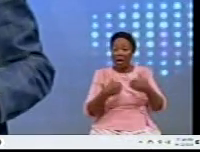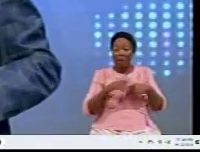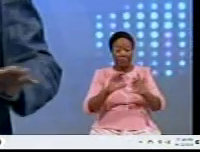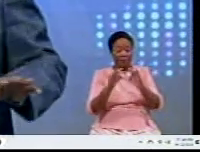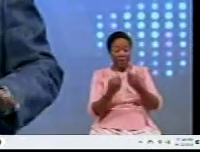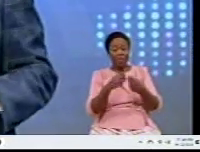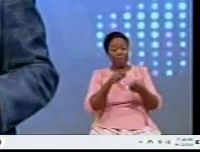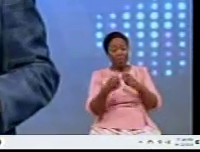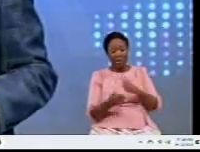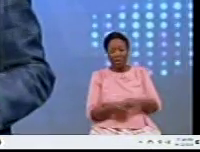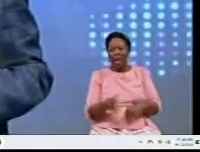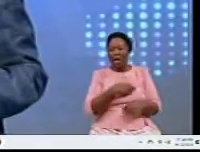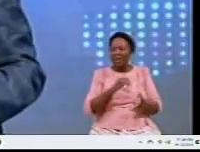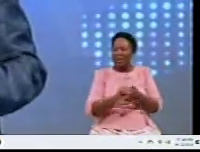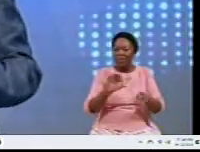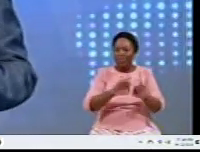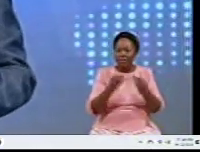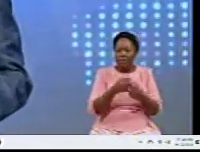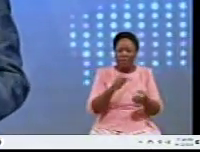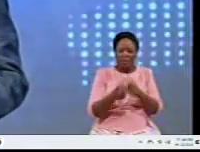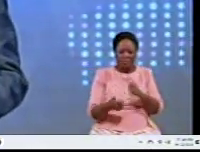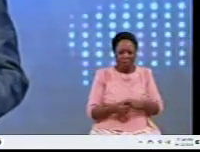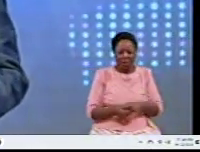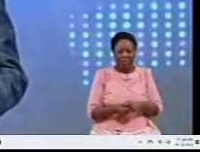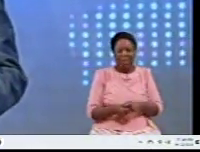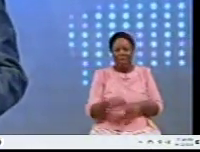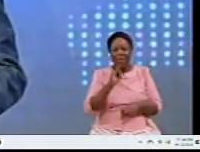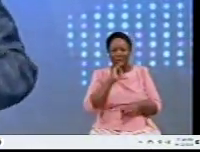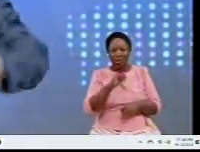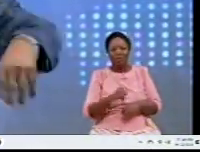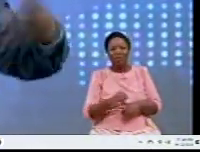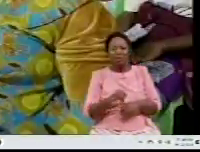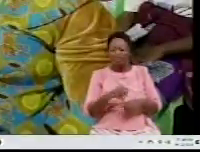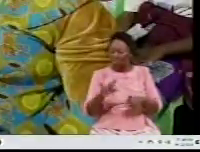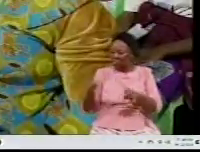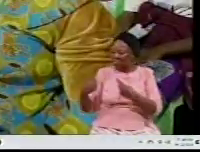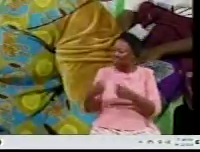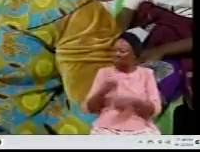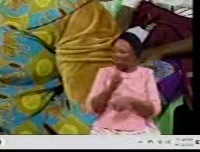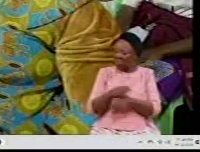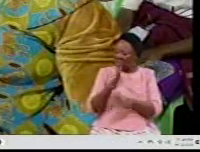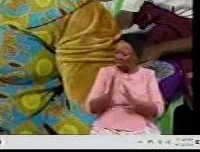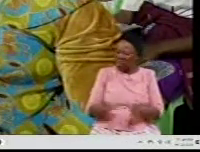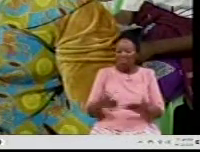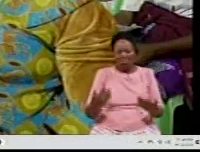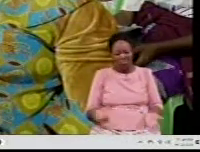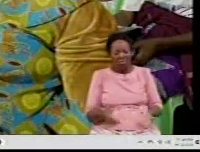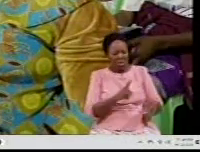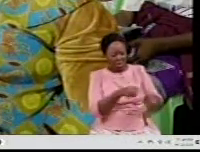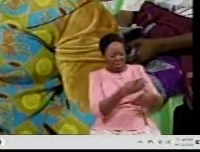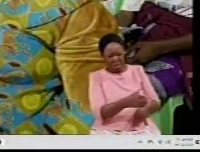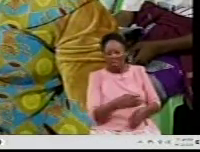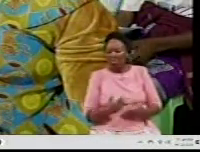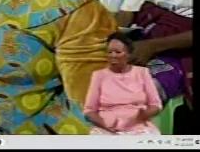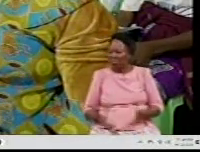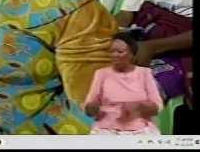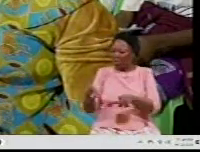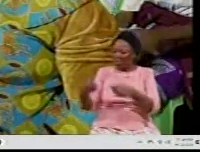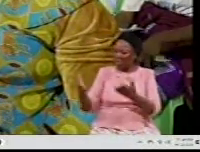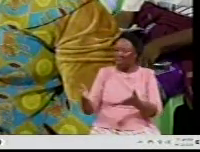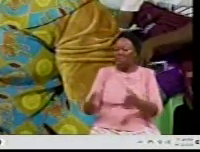problem, and that family problem is gone to counselors, is gone here and there, and the